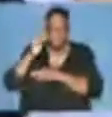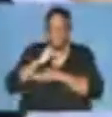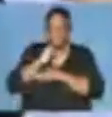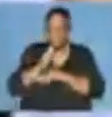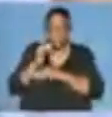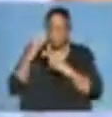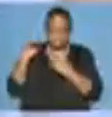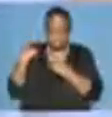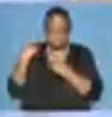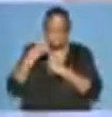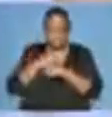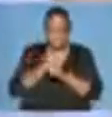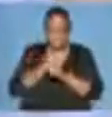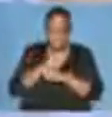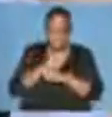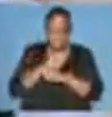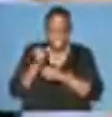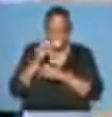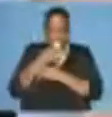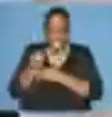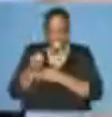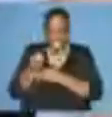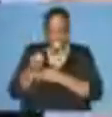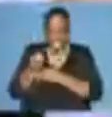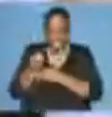building contractor, and I build places for both governments.